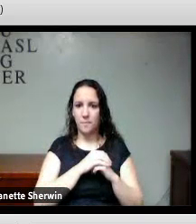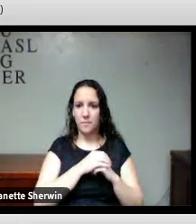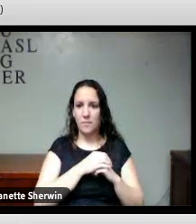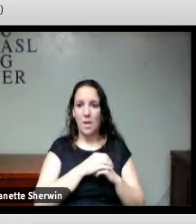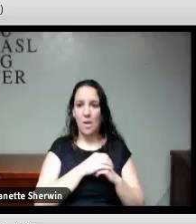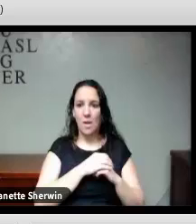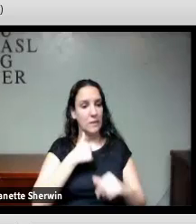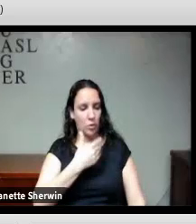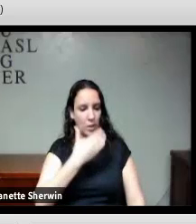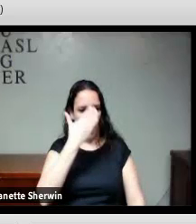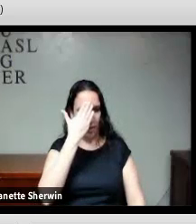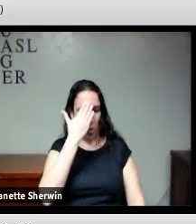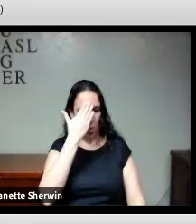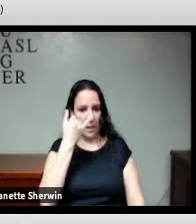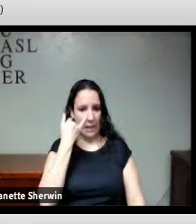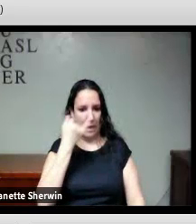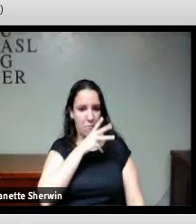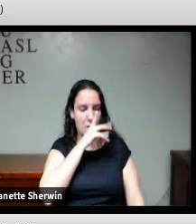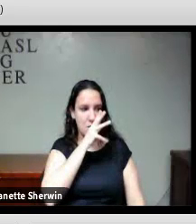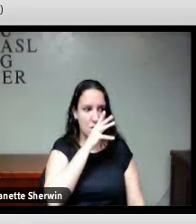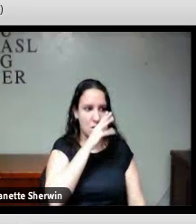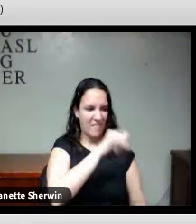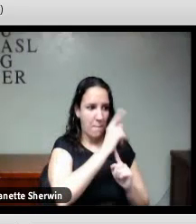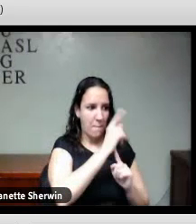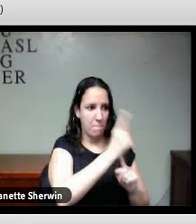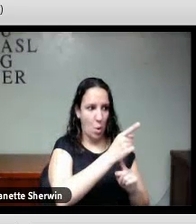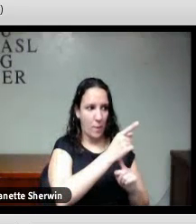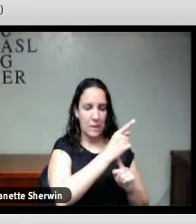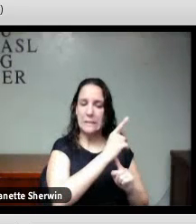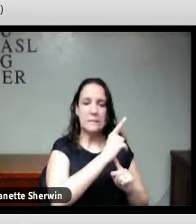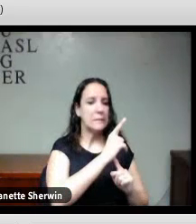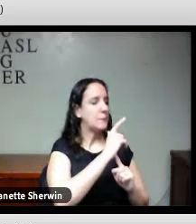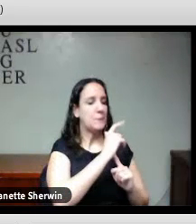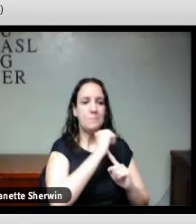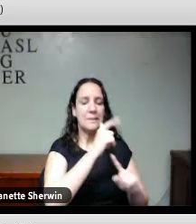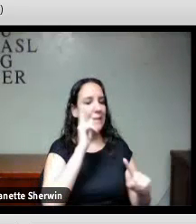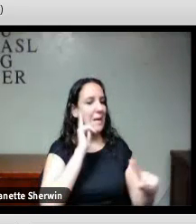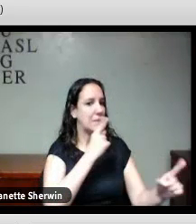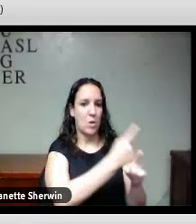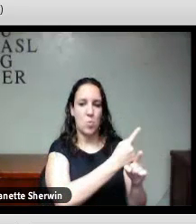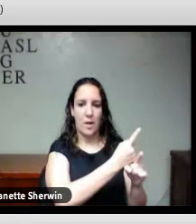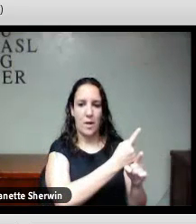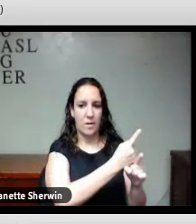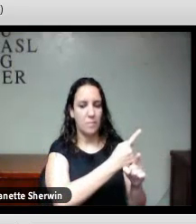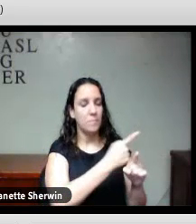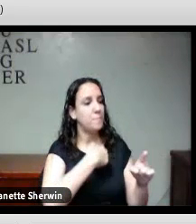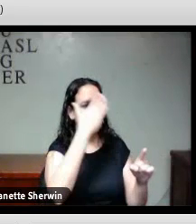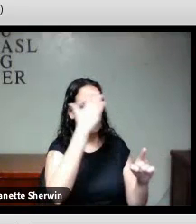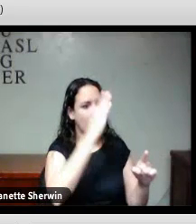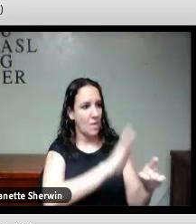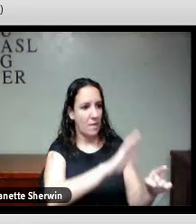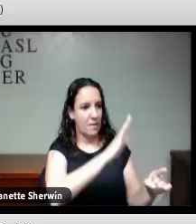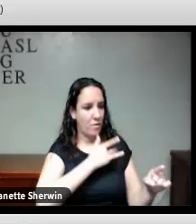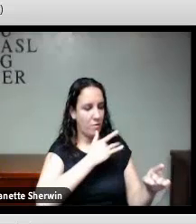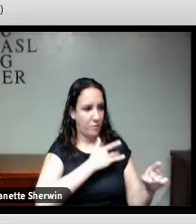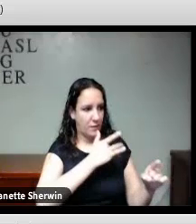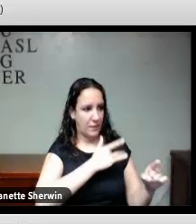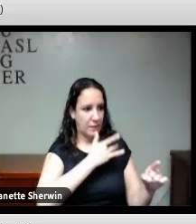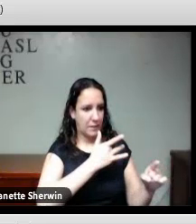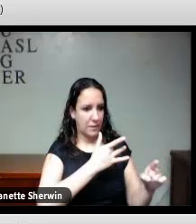of my social situation with the other person. I'm aware of their feelings. I'm aware of how what I say